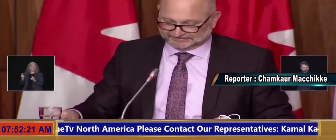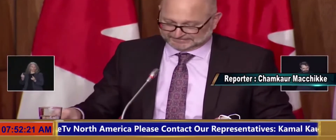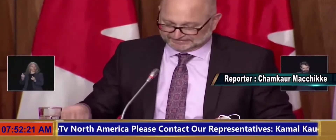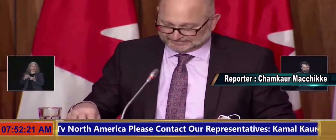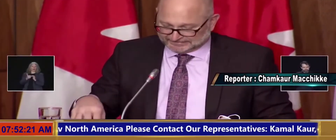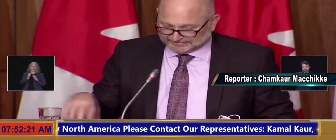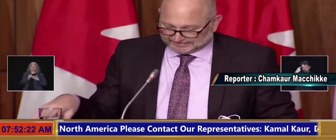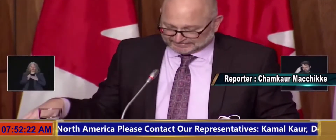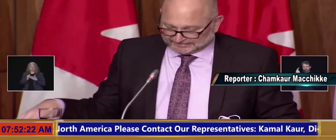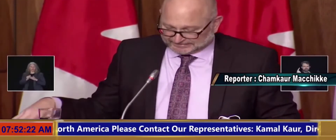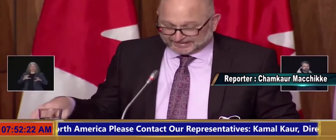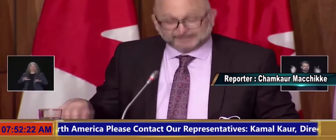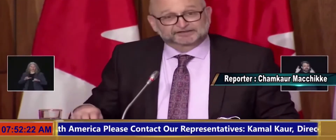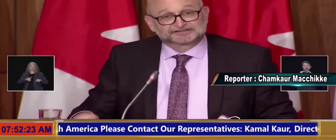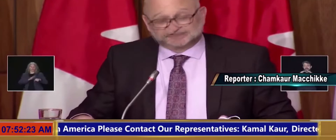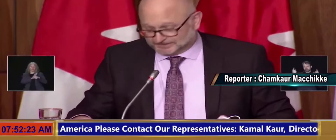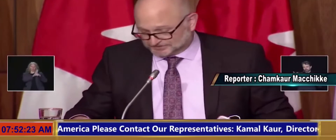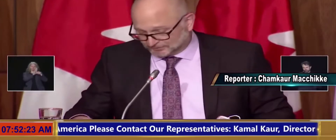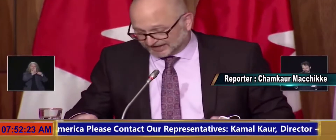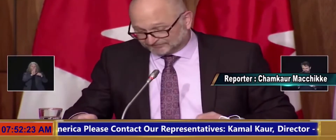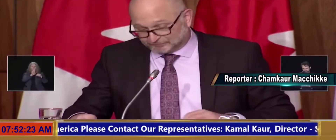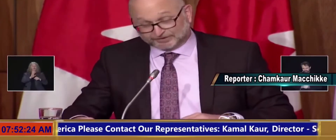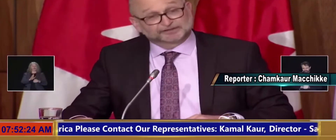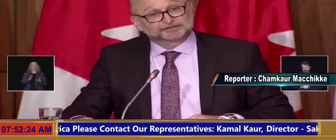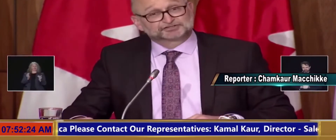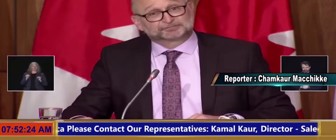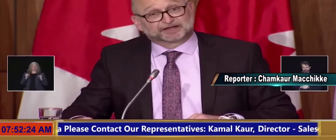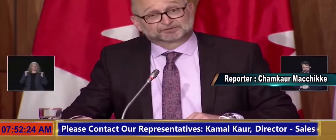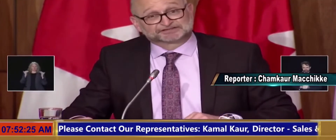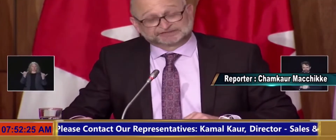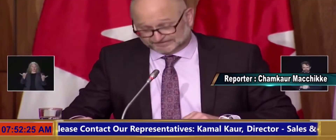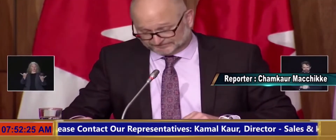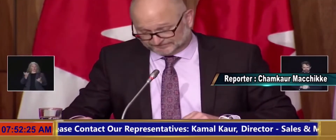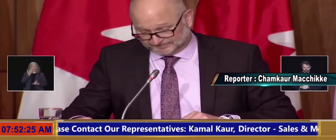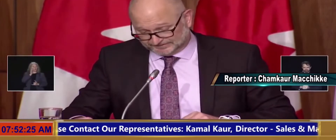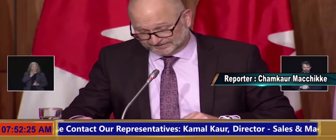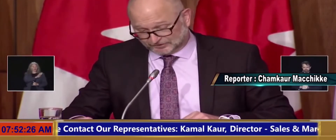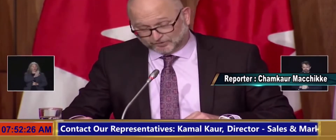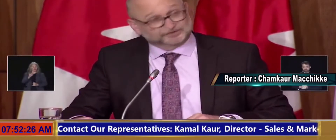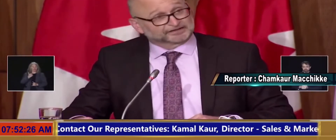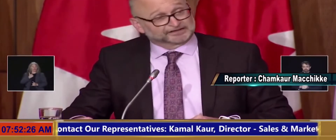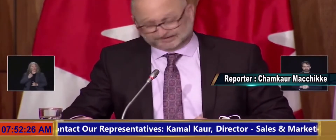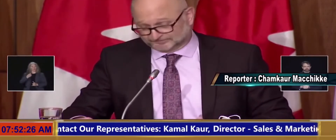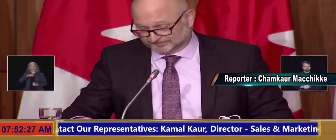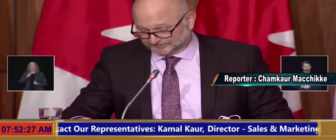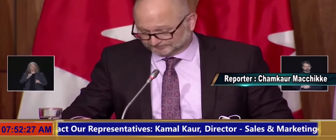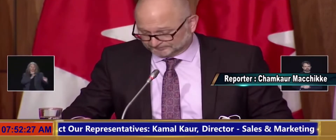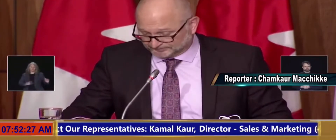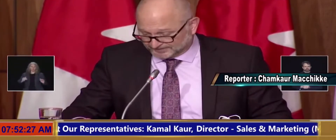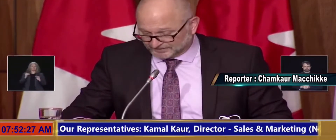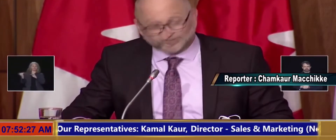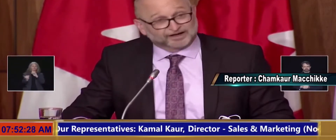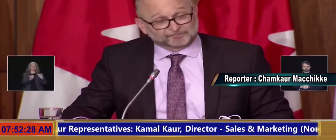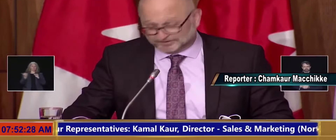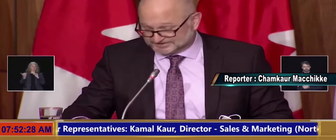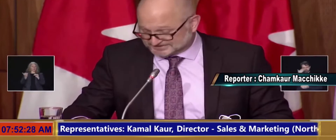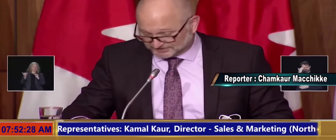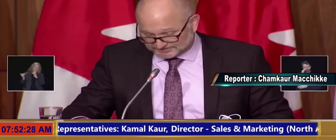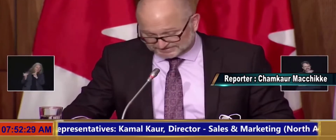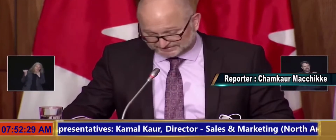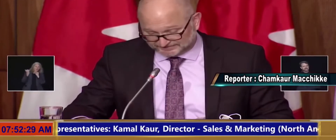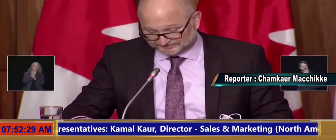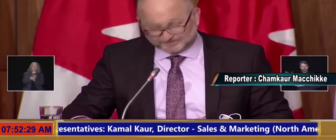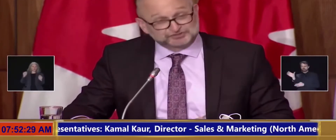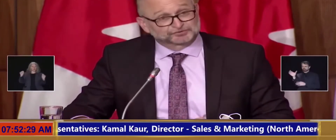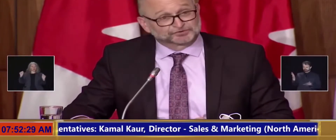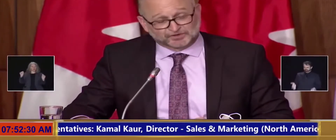advocacy. Canada is a country where everyone should be able to live in equality and freedom, where everyone